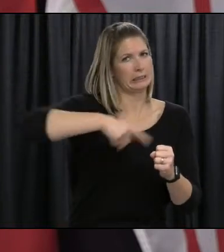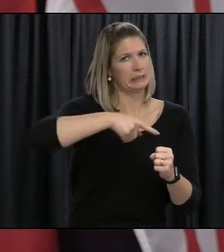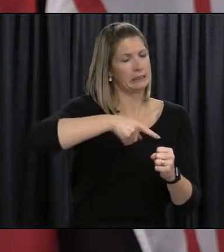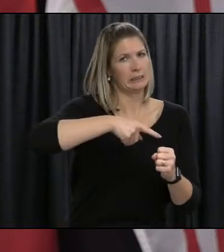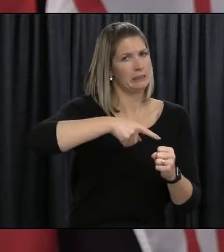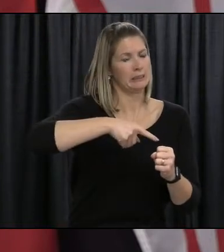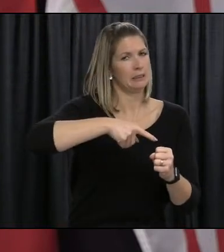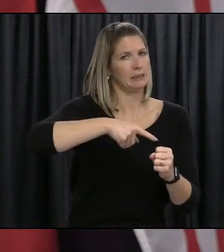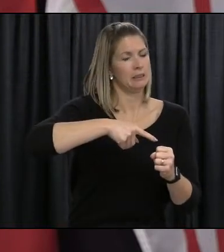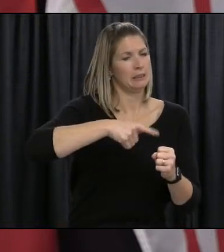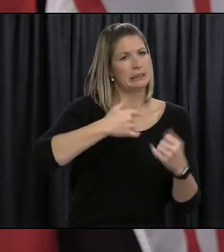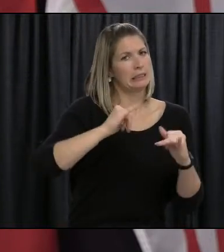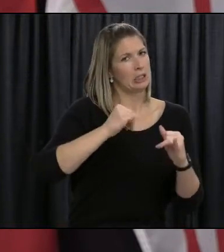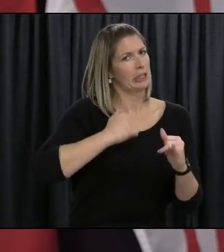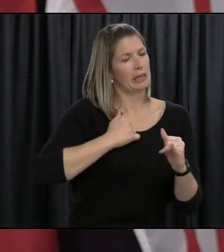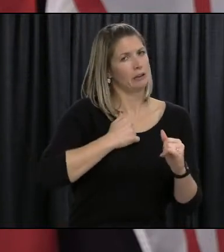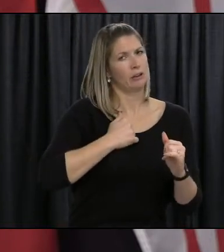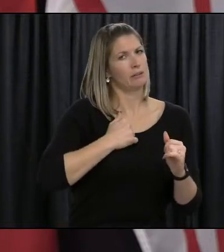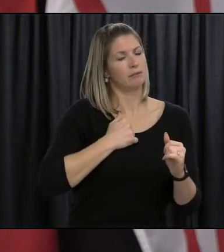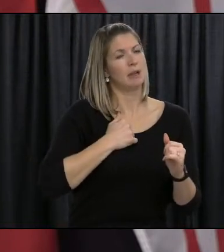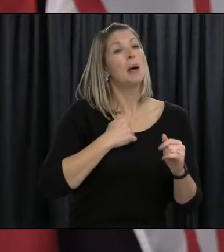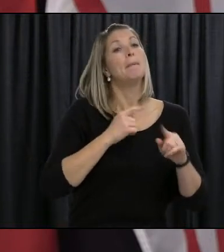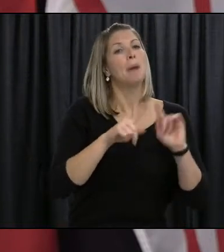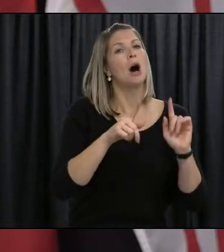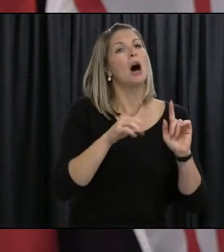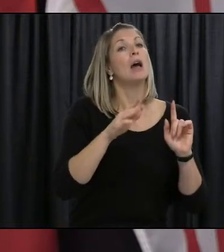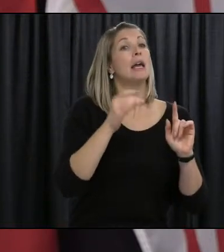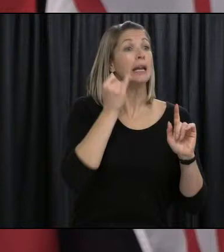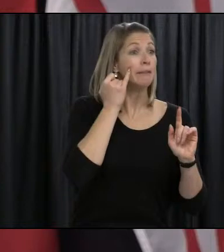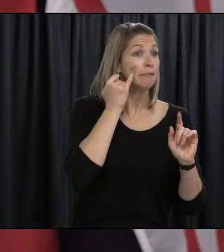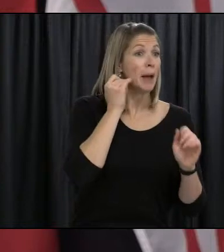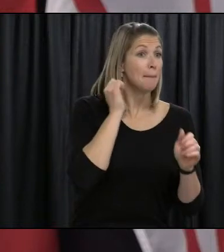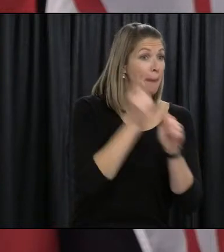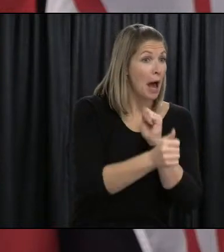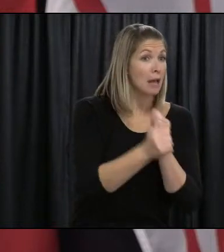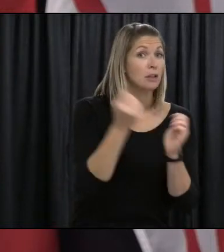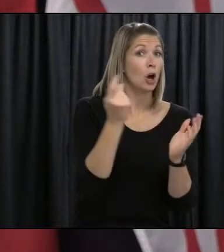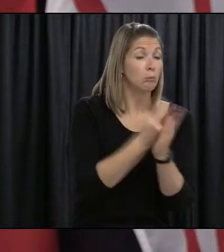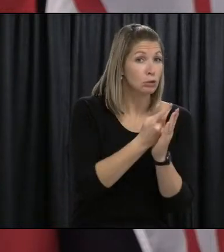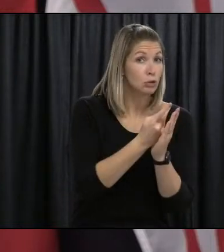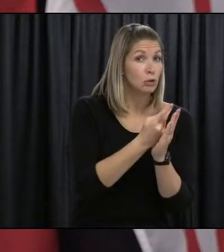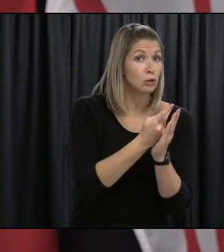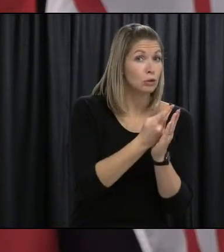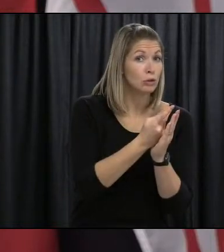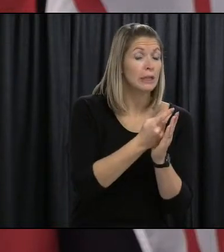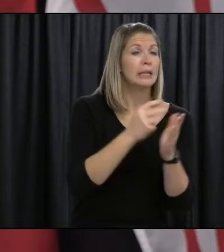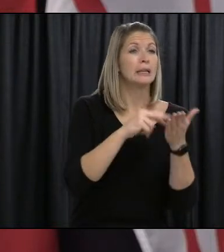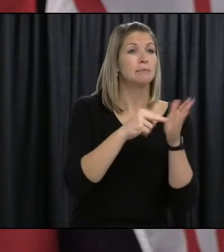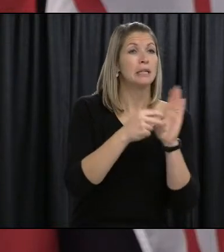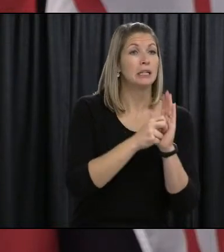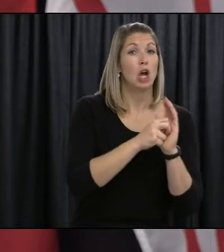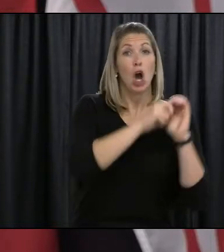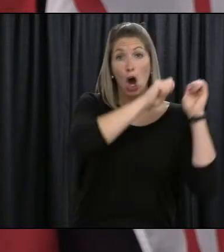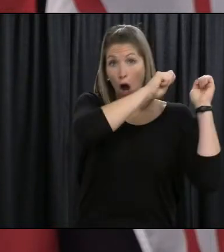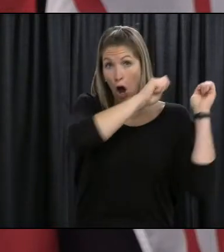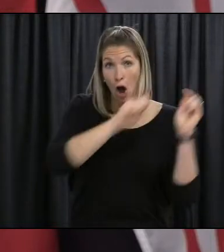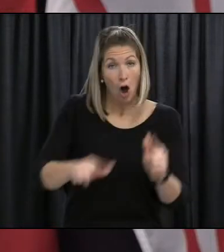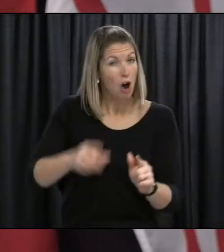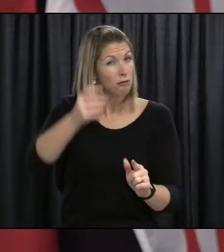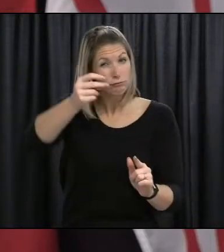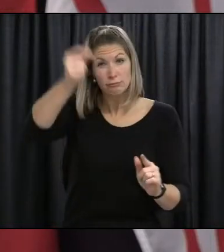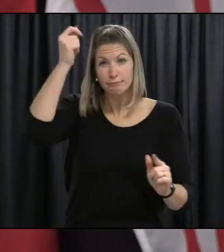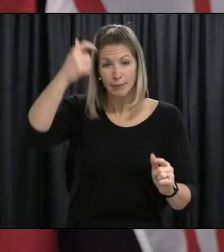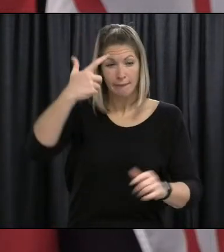to ensure supply. This will obviously come out in phases. It won't be available for everybody right from